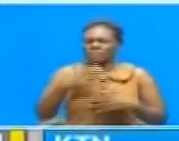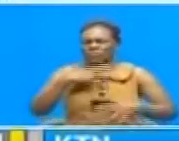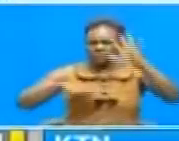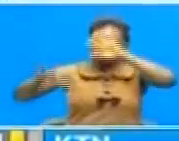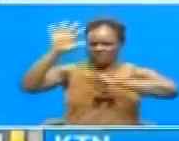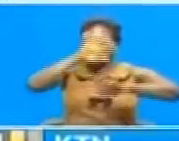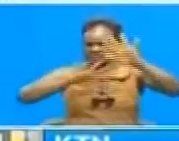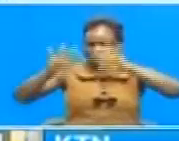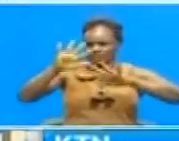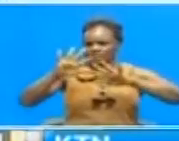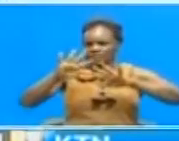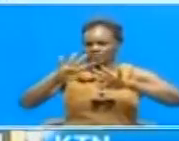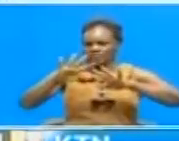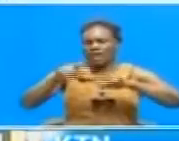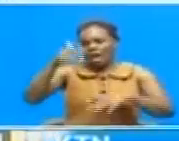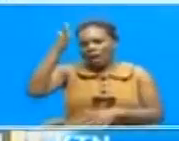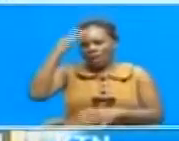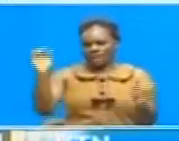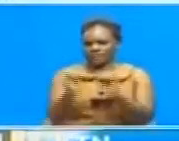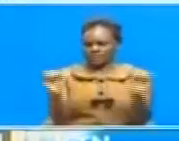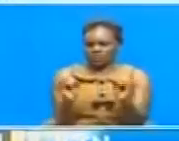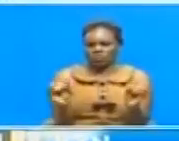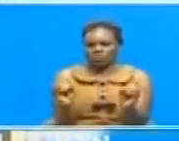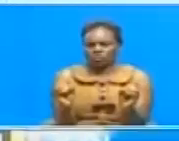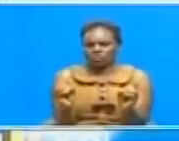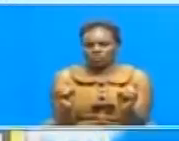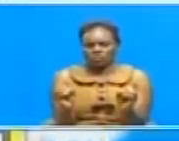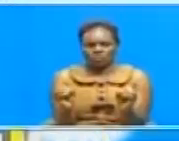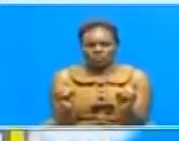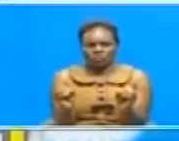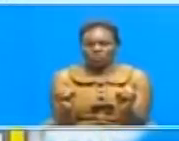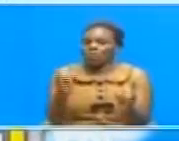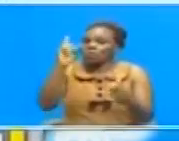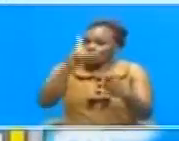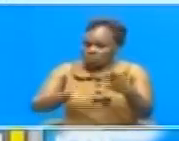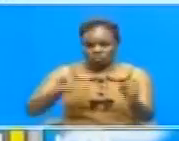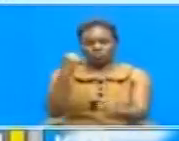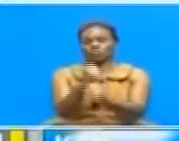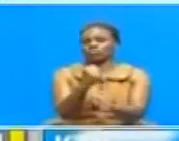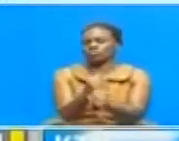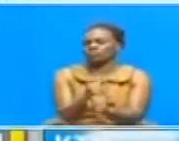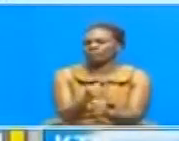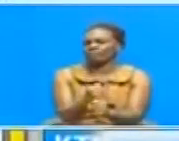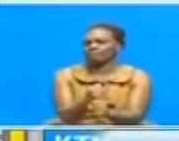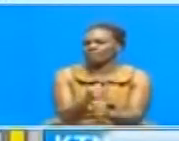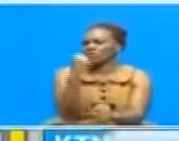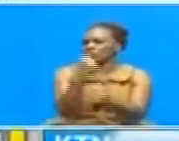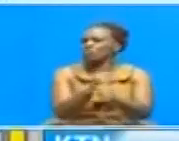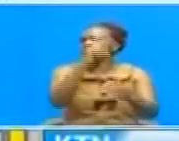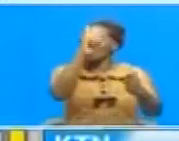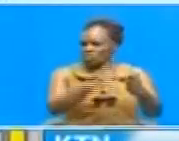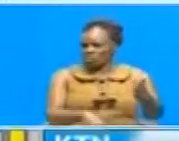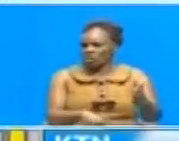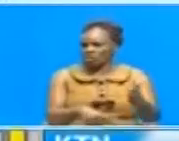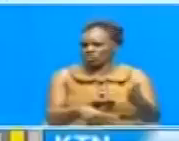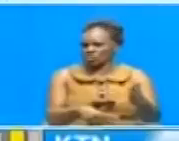frustrated. It's very that true. They didn't no know one is contesting. That they didn't know what to do, and what we did is actually is